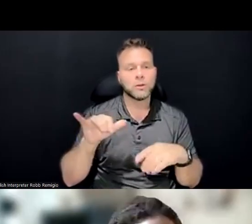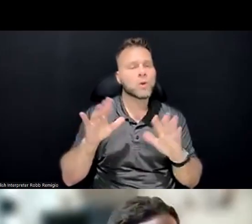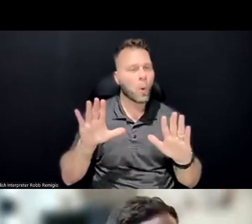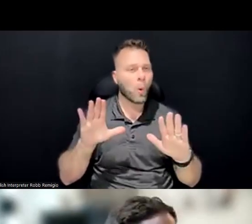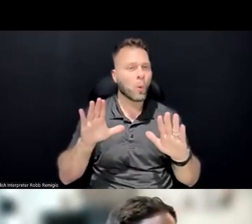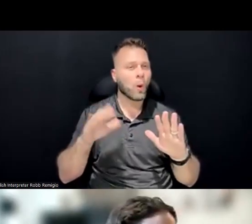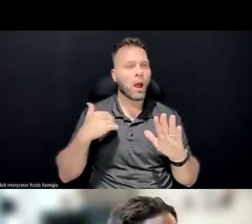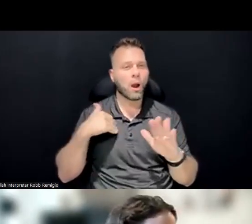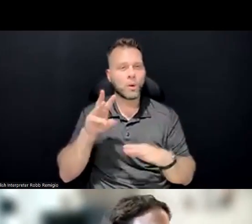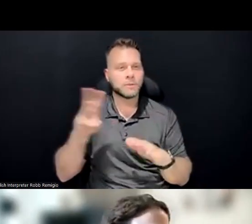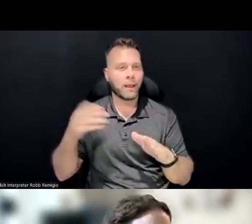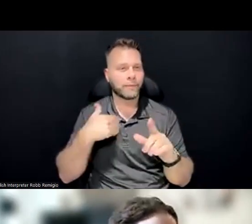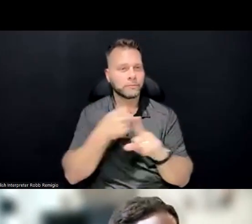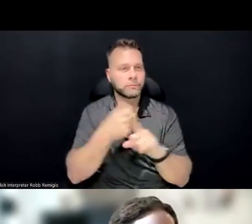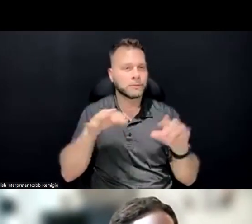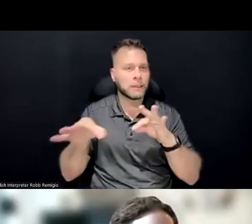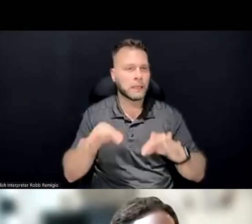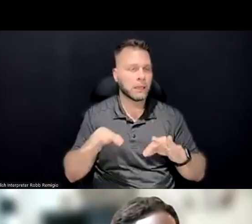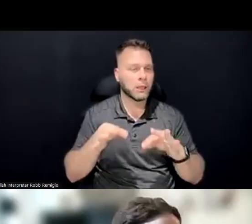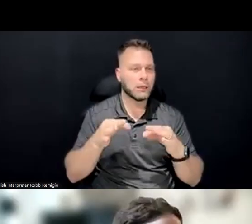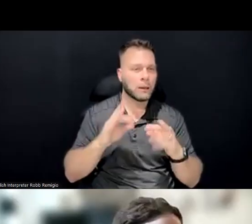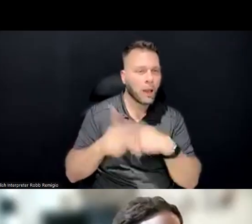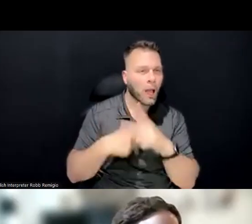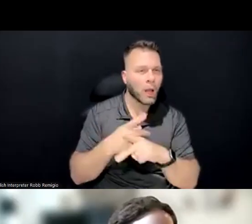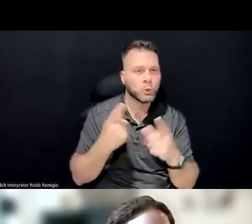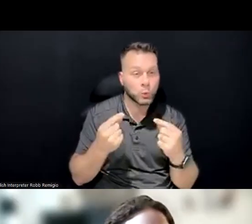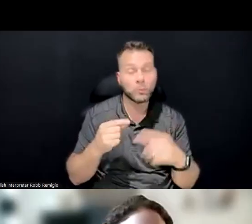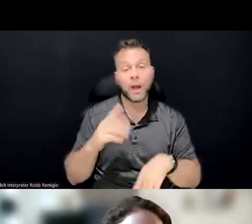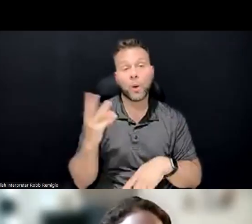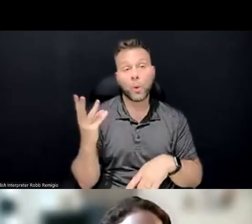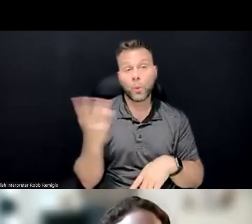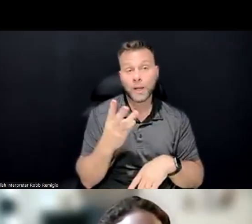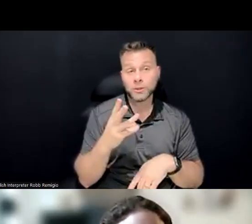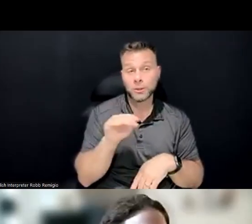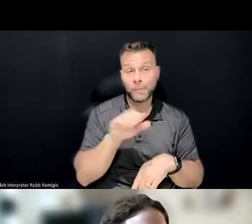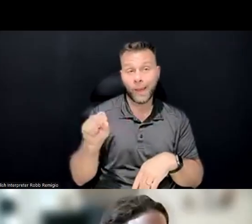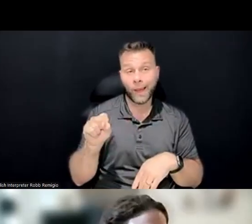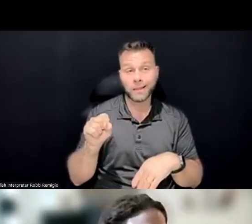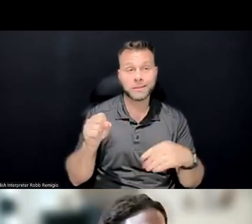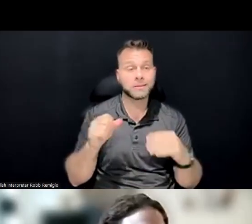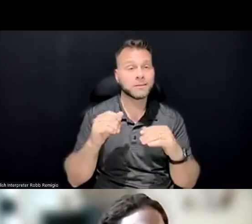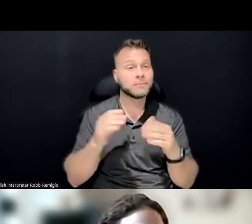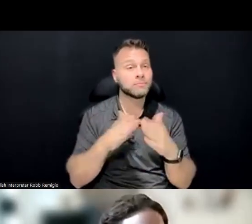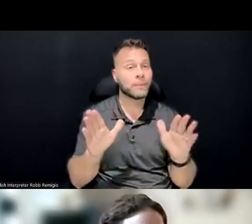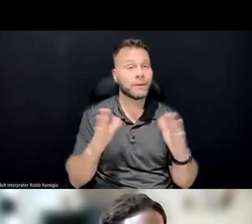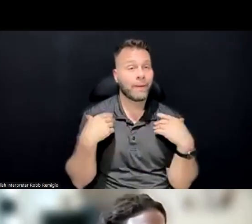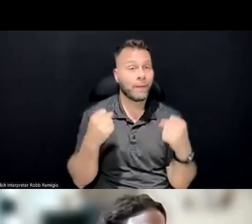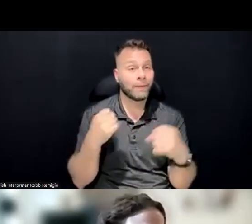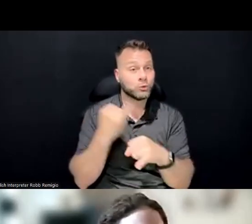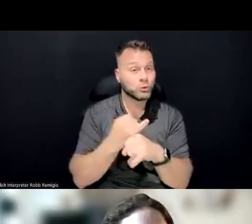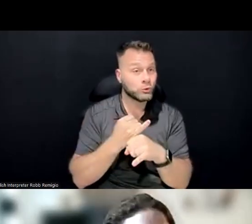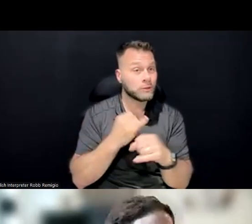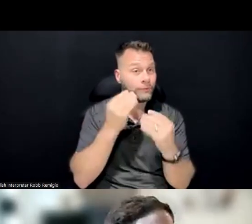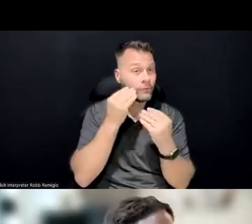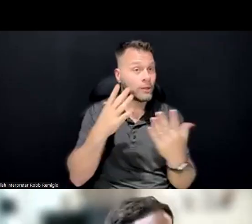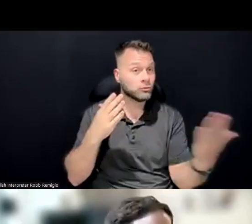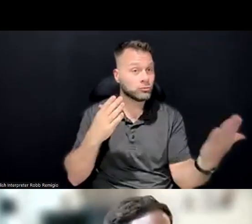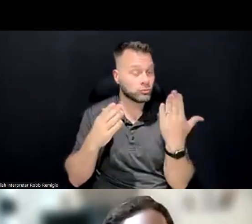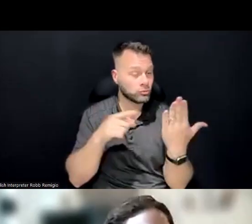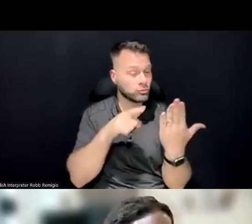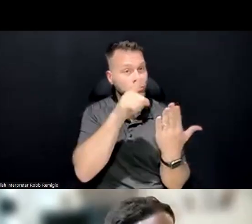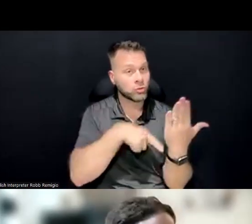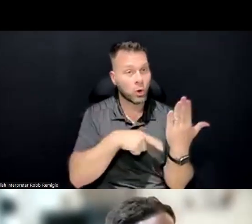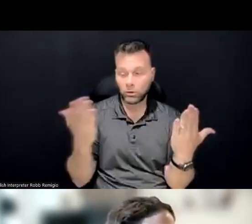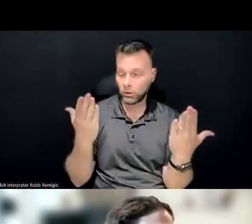data requests from your team at Public Health Institute of Western Mass, and we looked at kind of some key areas of overlap.